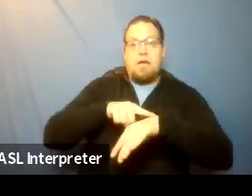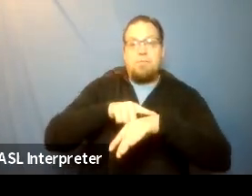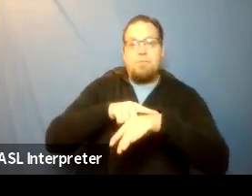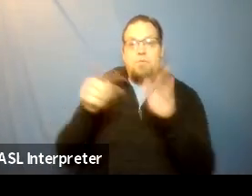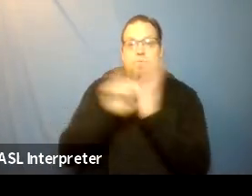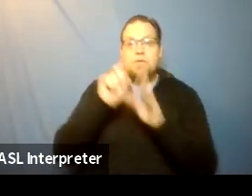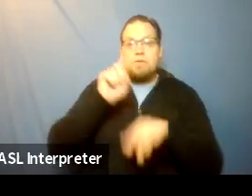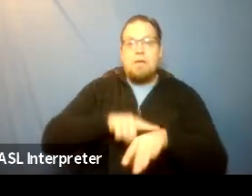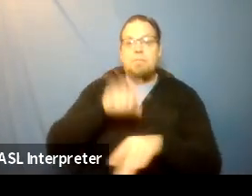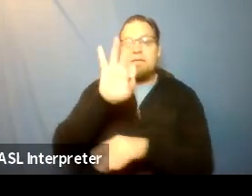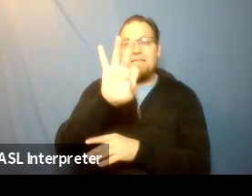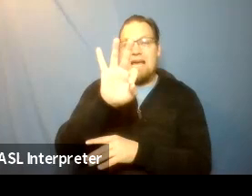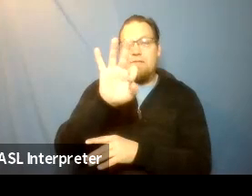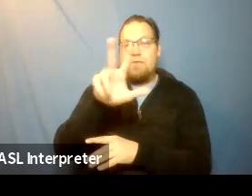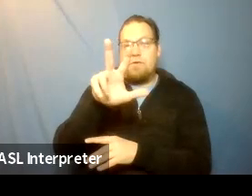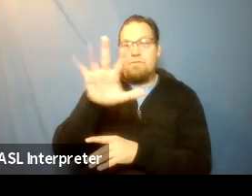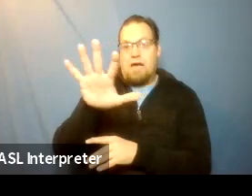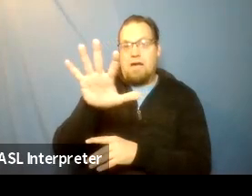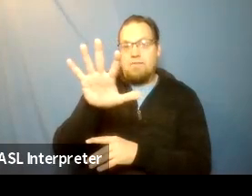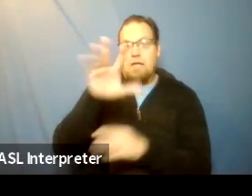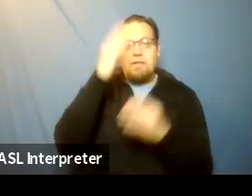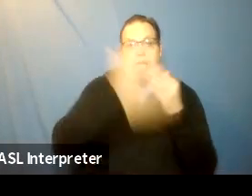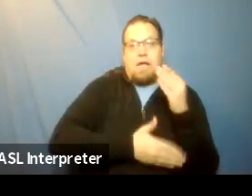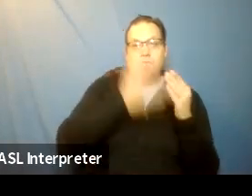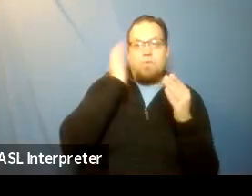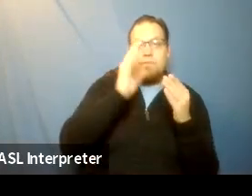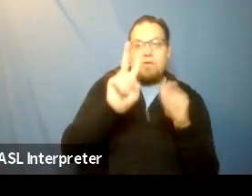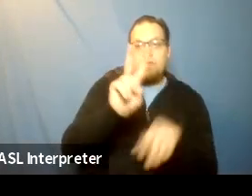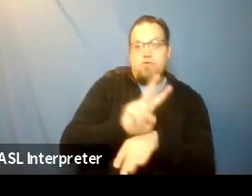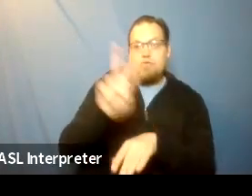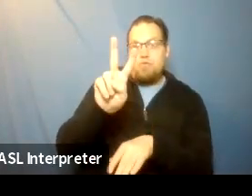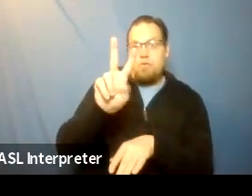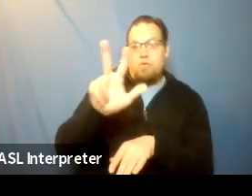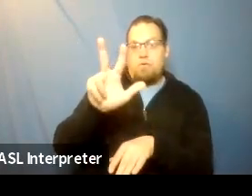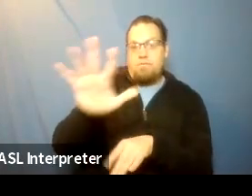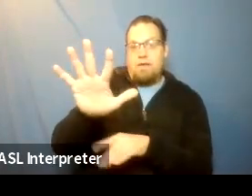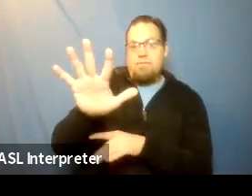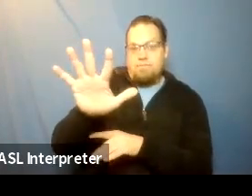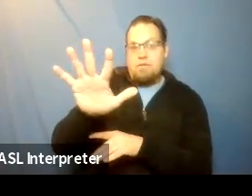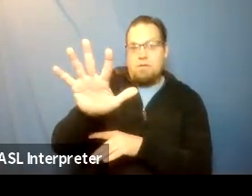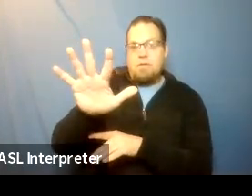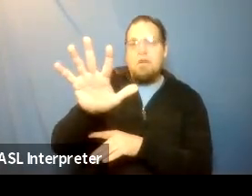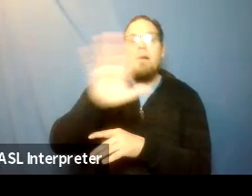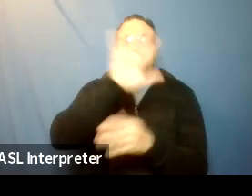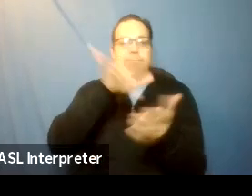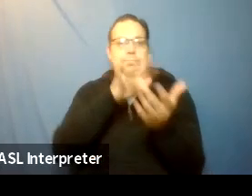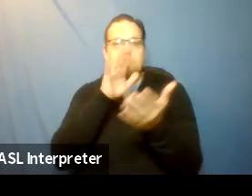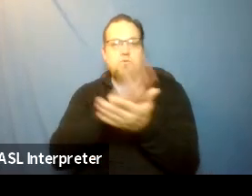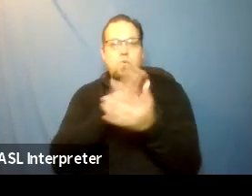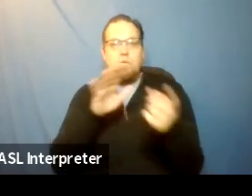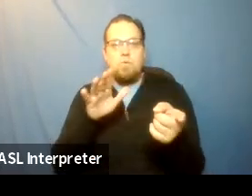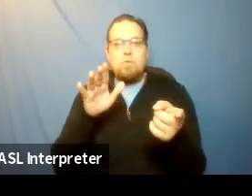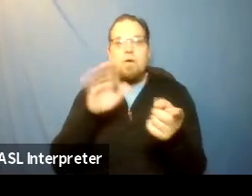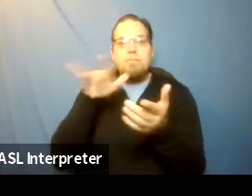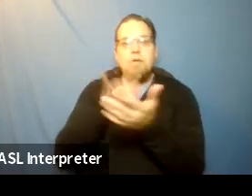be 9:35, and the end time is 2:35. Middle school, go ahead, Matt. Yeah, for